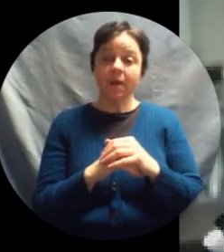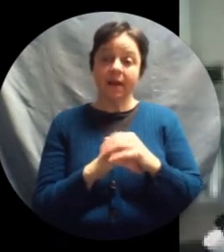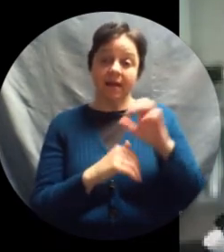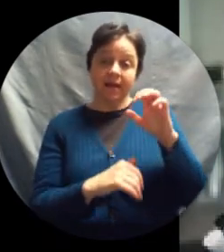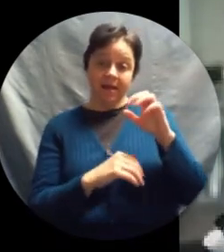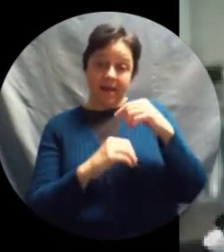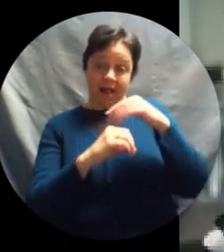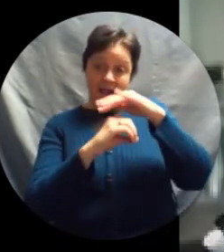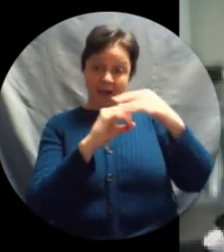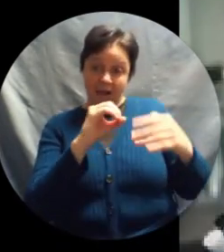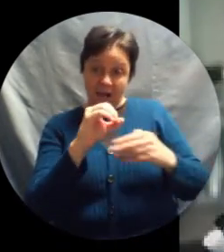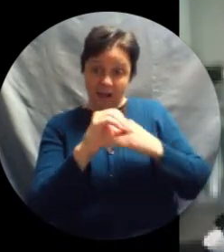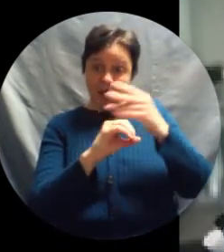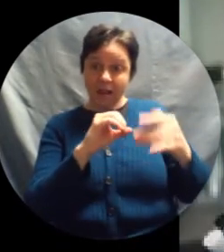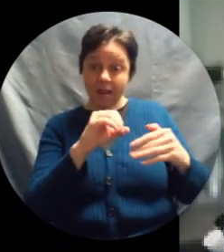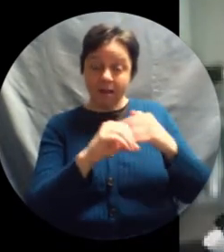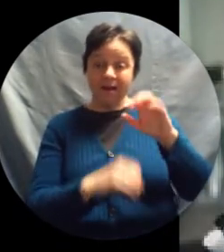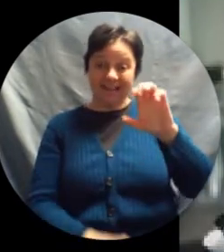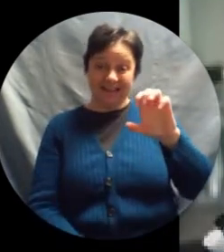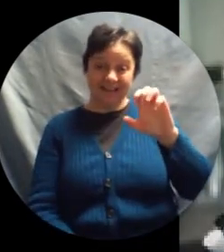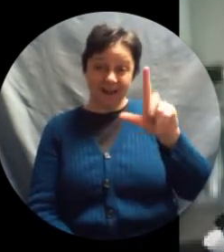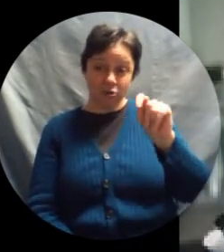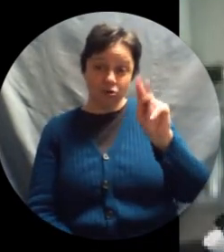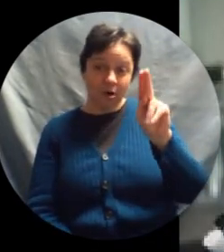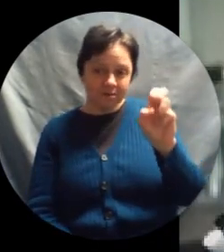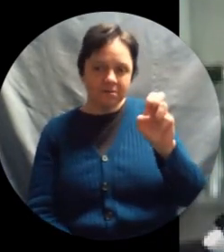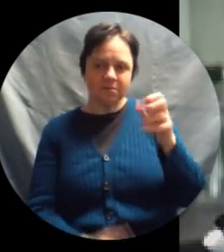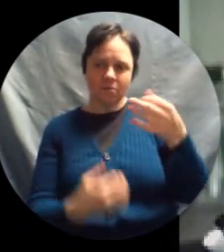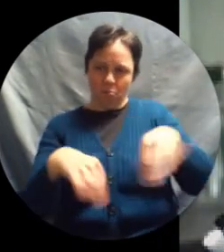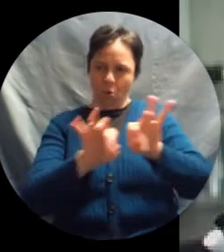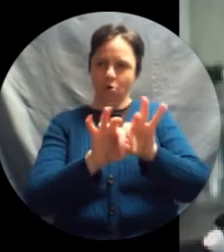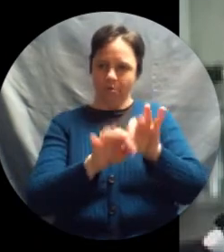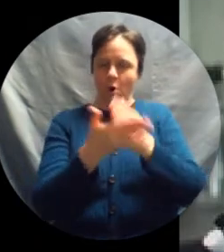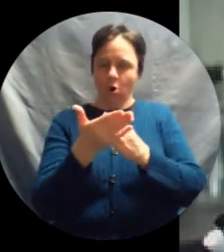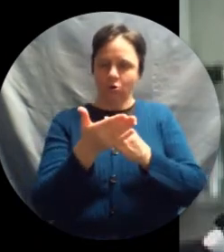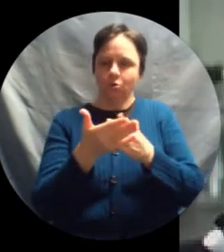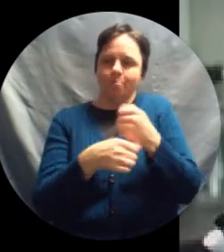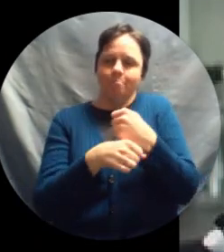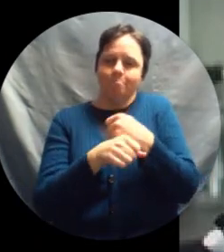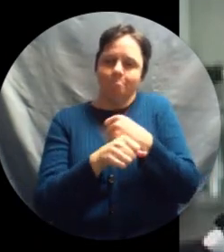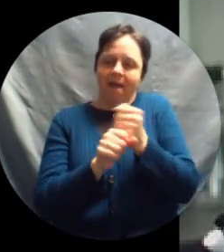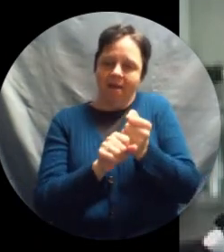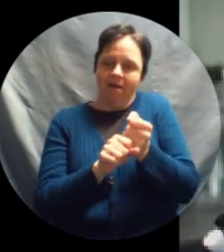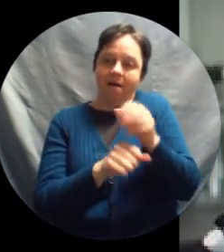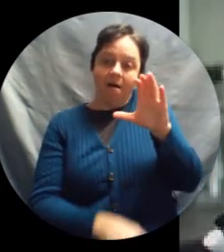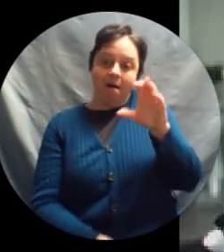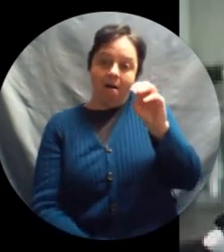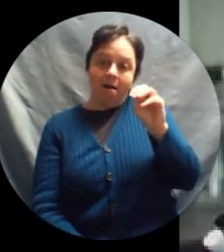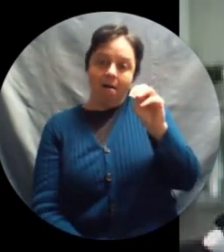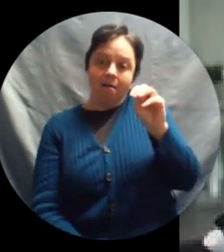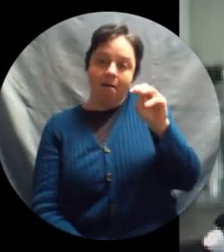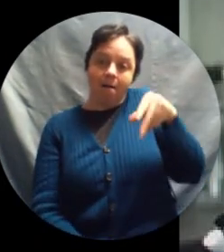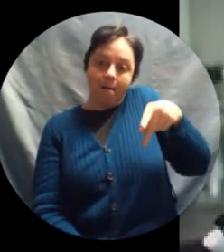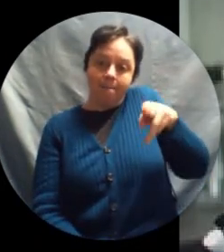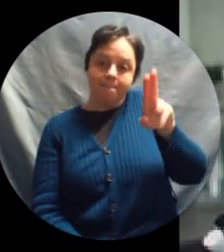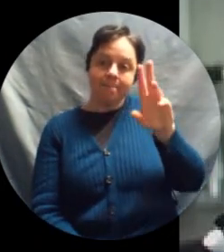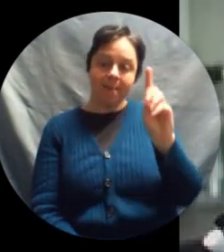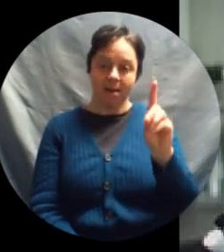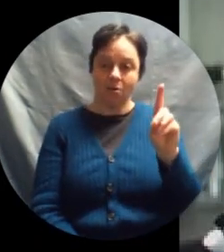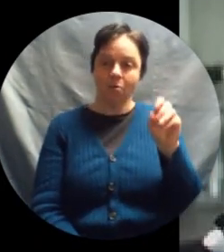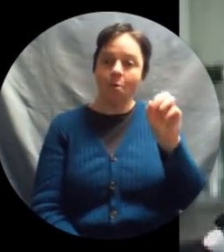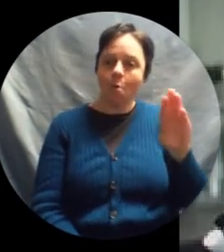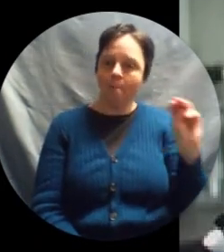key to allowing atoms to bond with one another. So if we're going to make, a compound, or we're going to create some type of molecule,